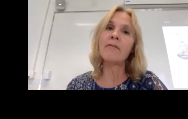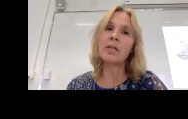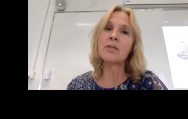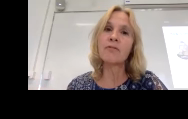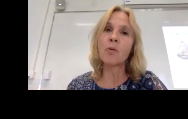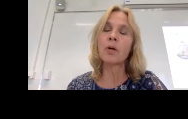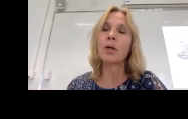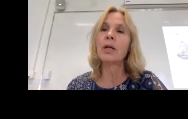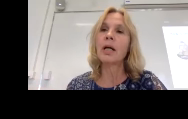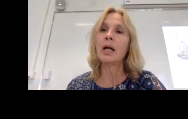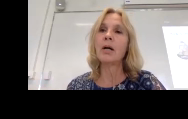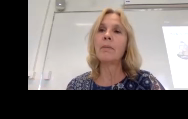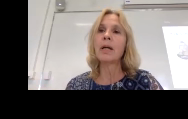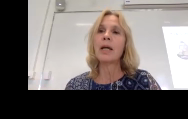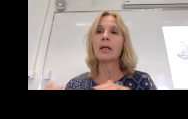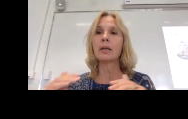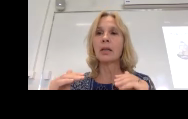also evidence for